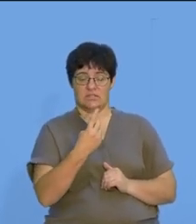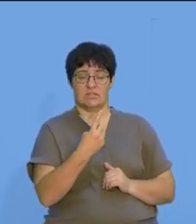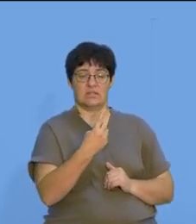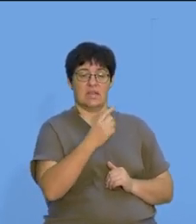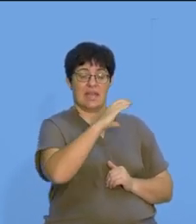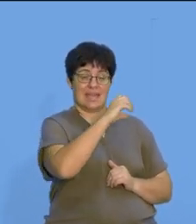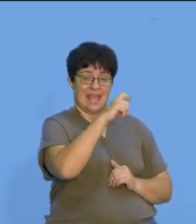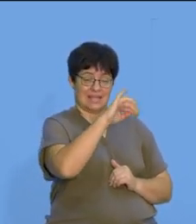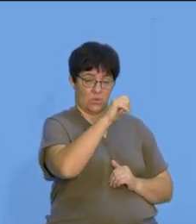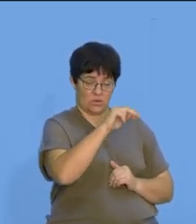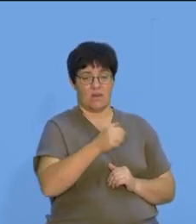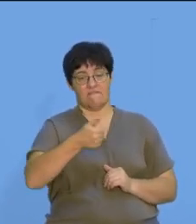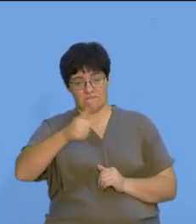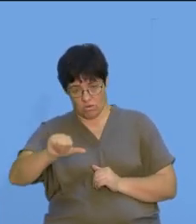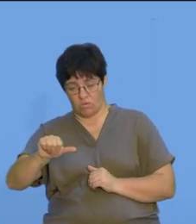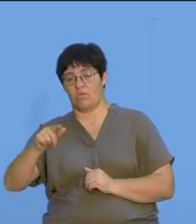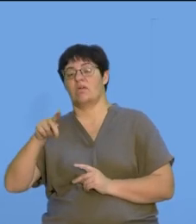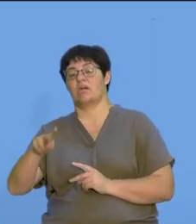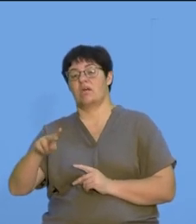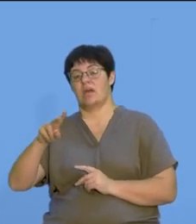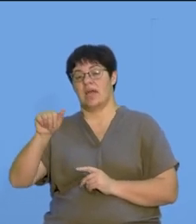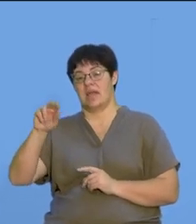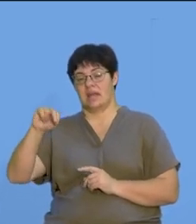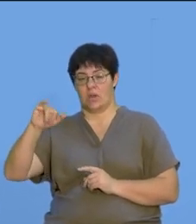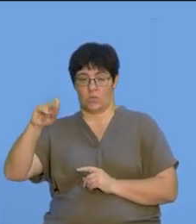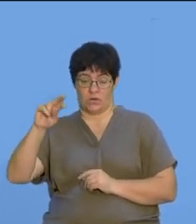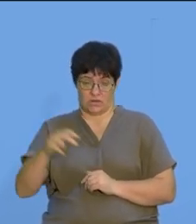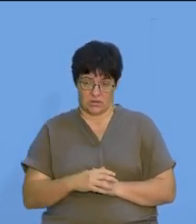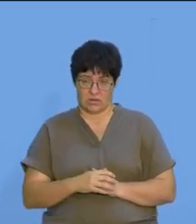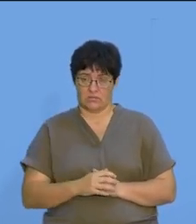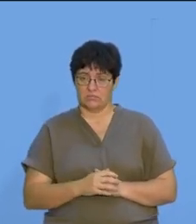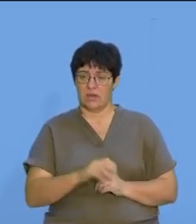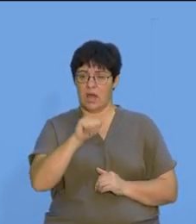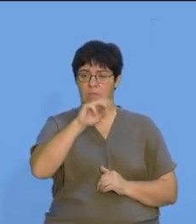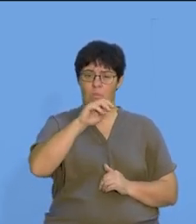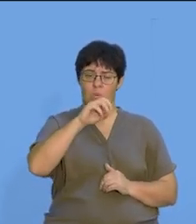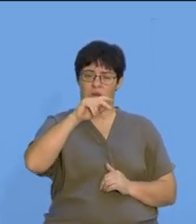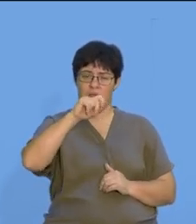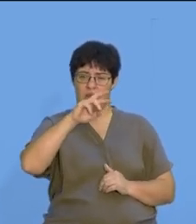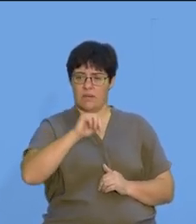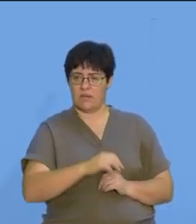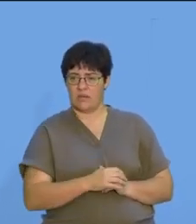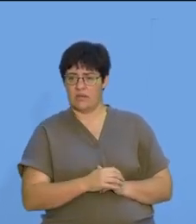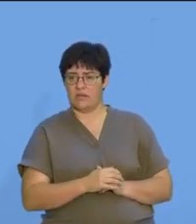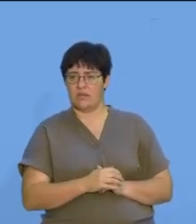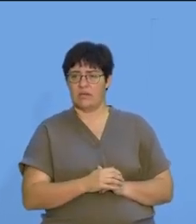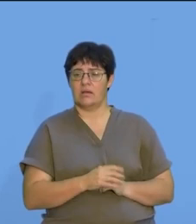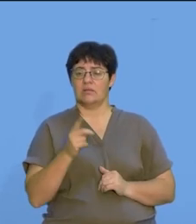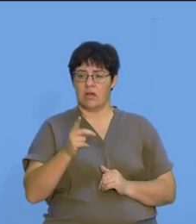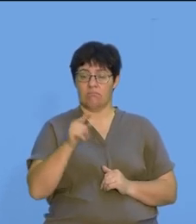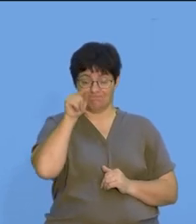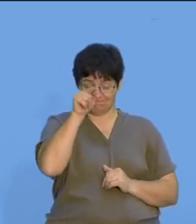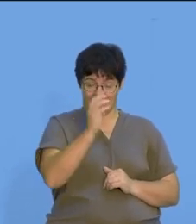okay? So first is the cation, followed by the anion, okay? And then ammonium carbonate, the ammonium